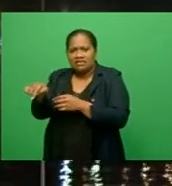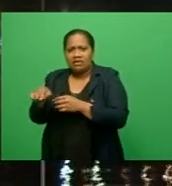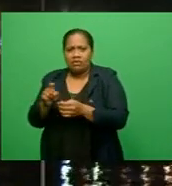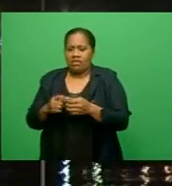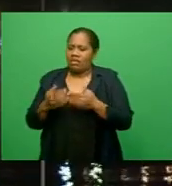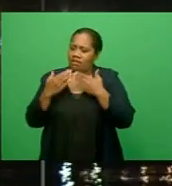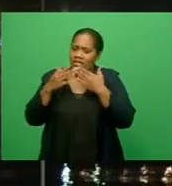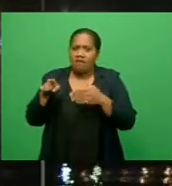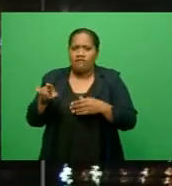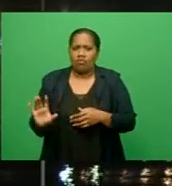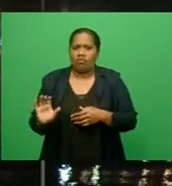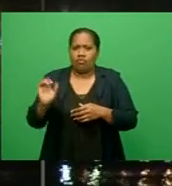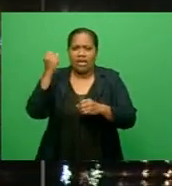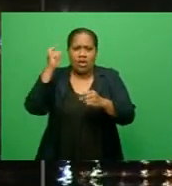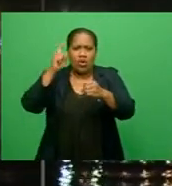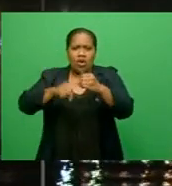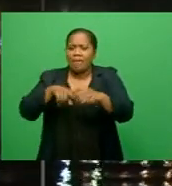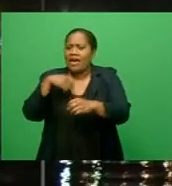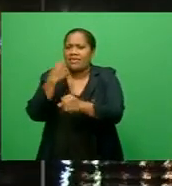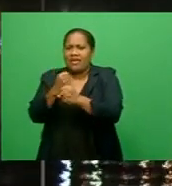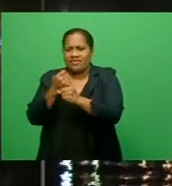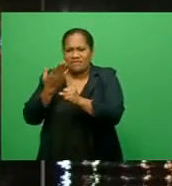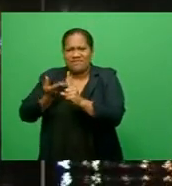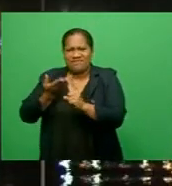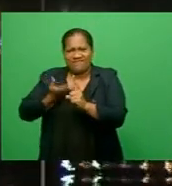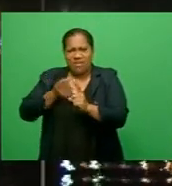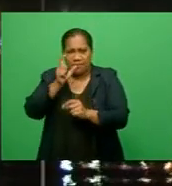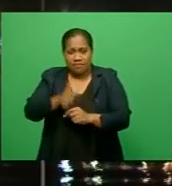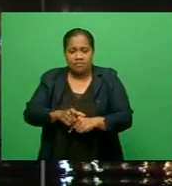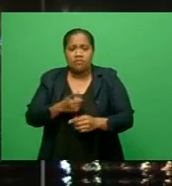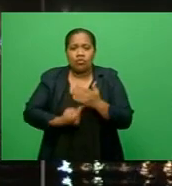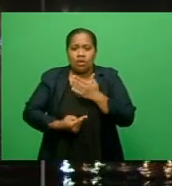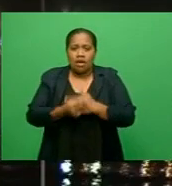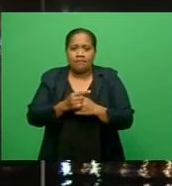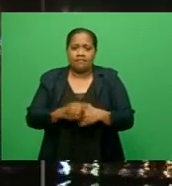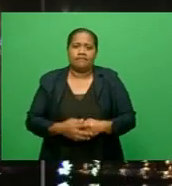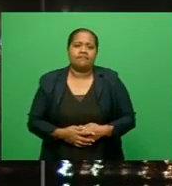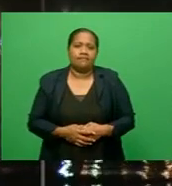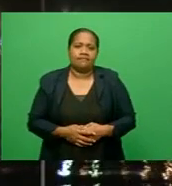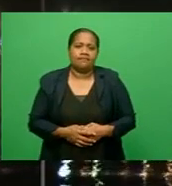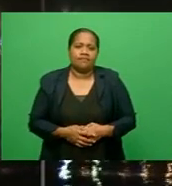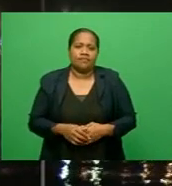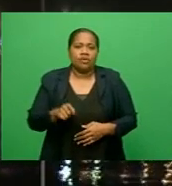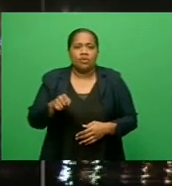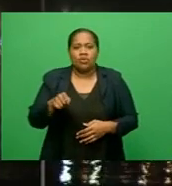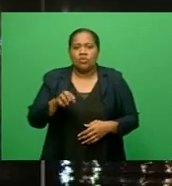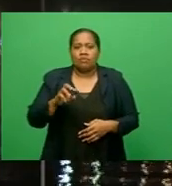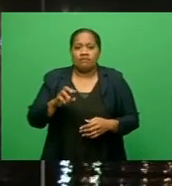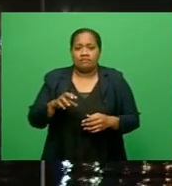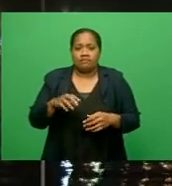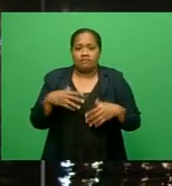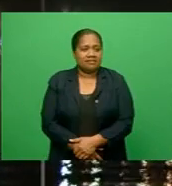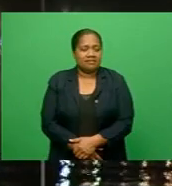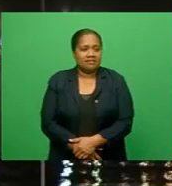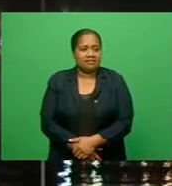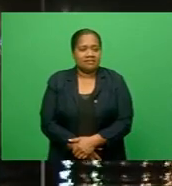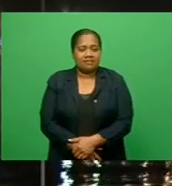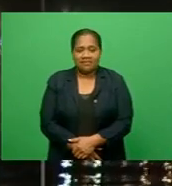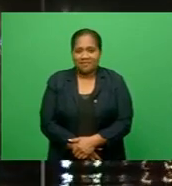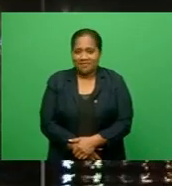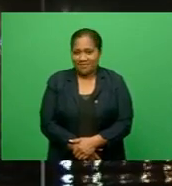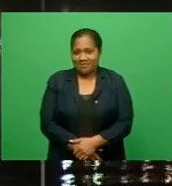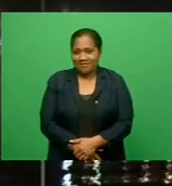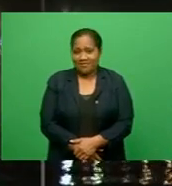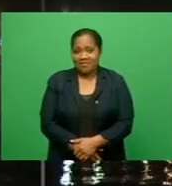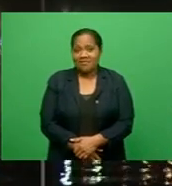goal by Gylfi Sigurdsson. The side rewarded their returning fans with a much-needed 1-0 victory. In